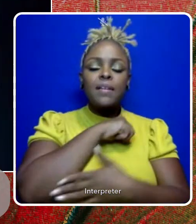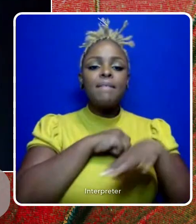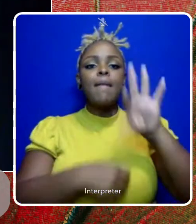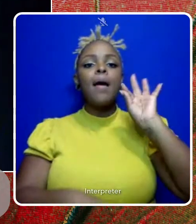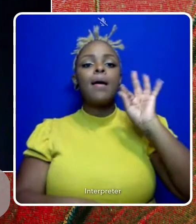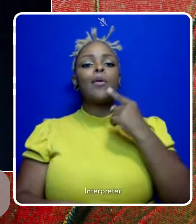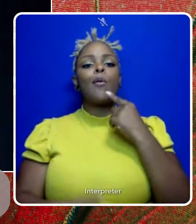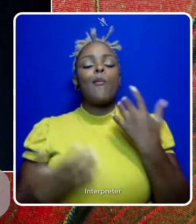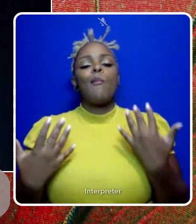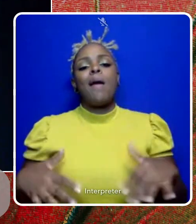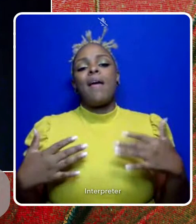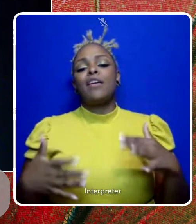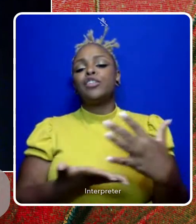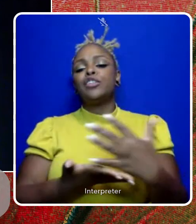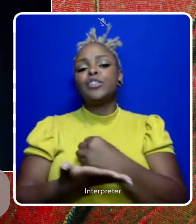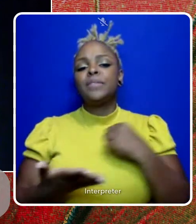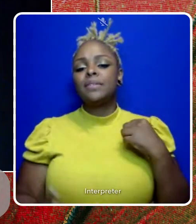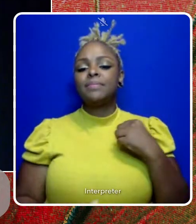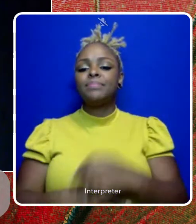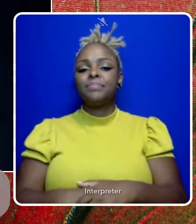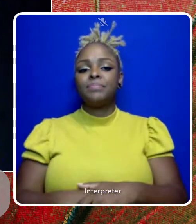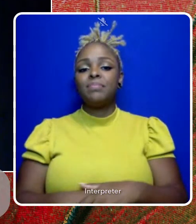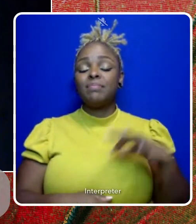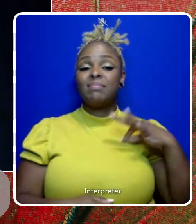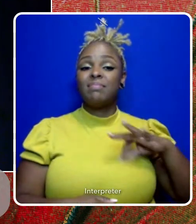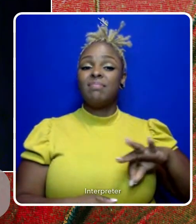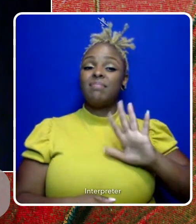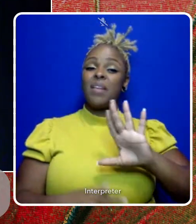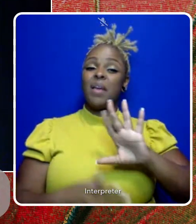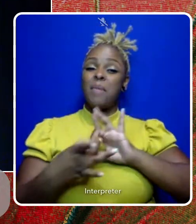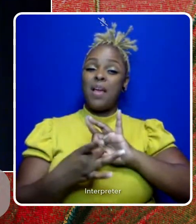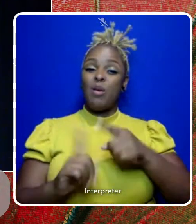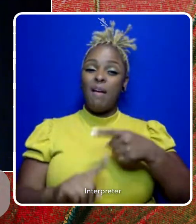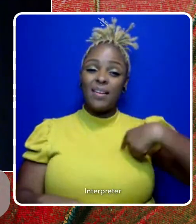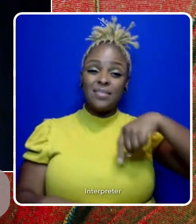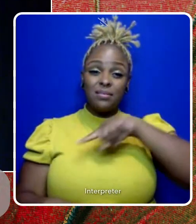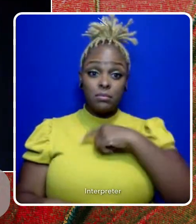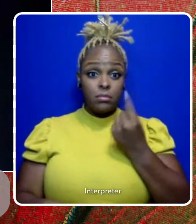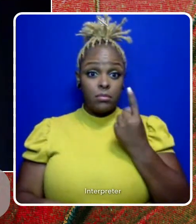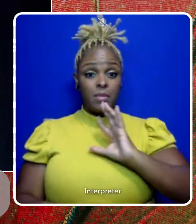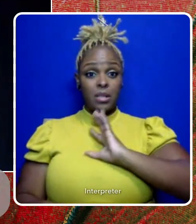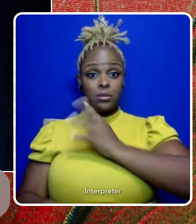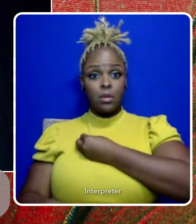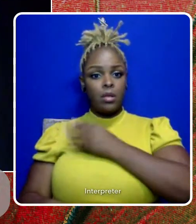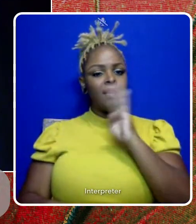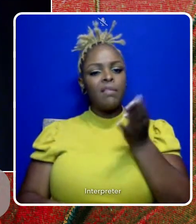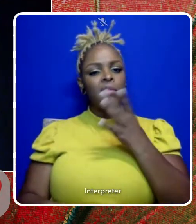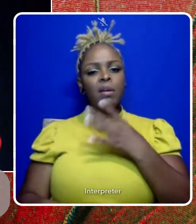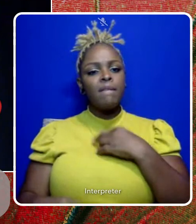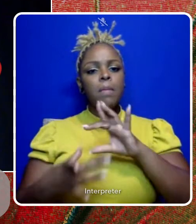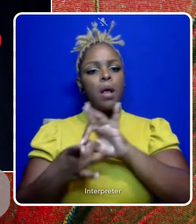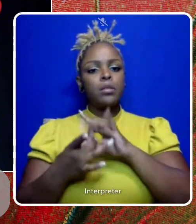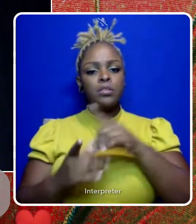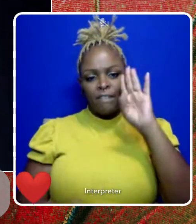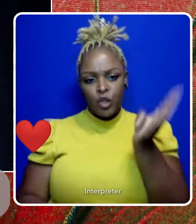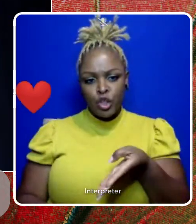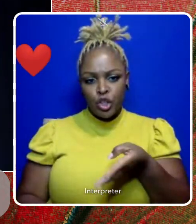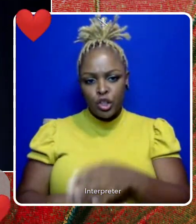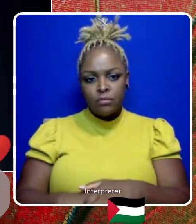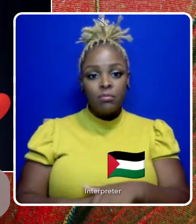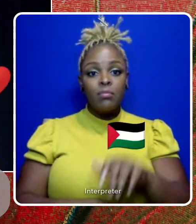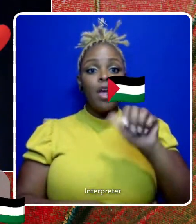Palestine will never belong to you. Her streets are seeped with Arabic. The warm embers of sacrifice lift